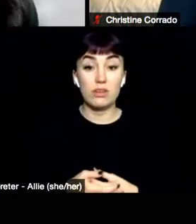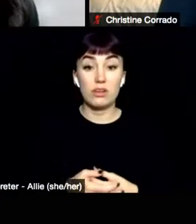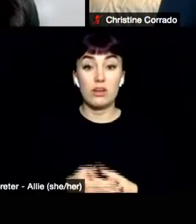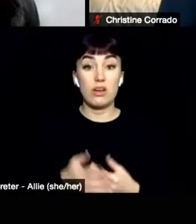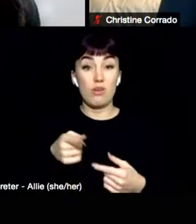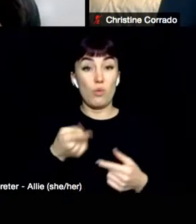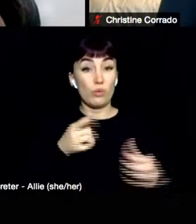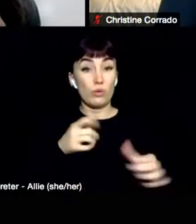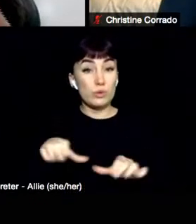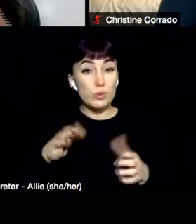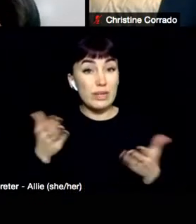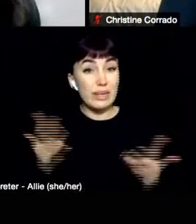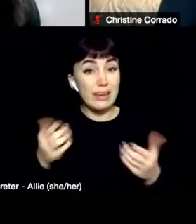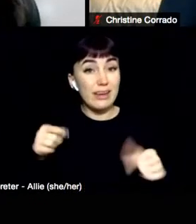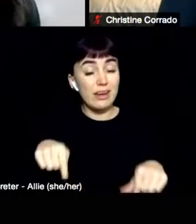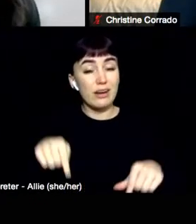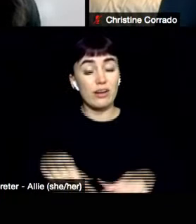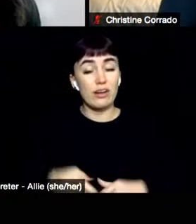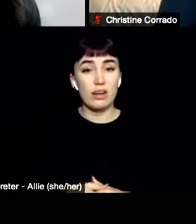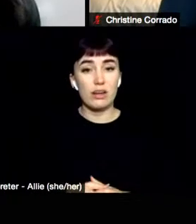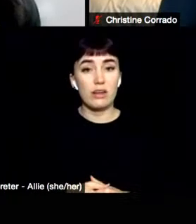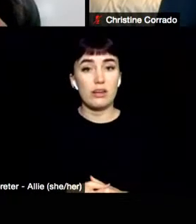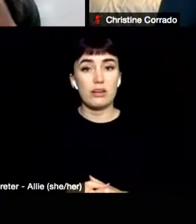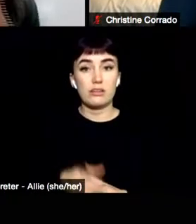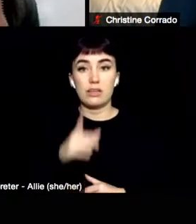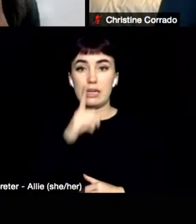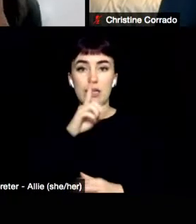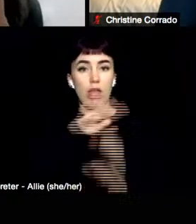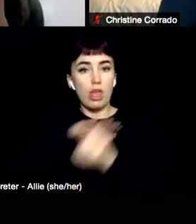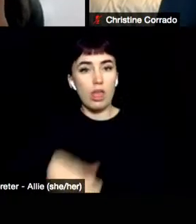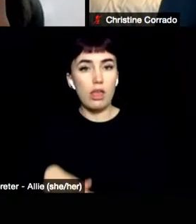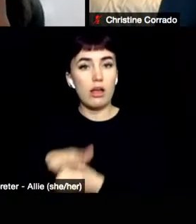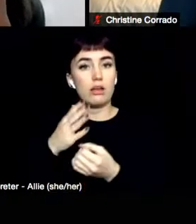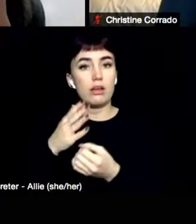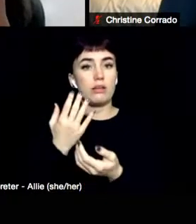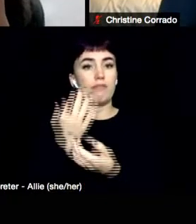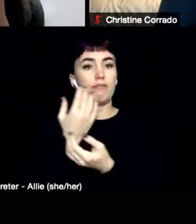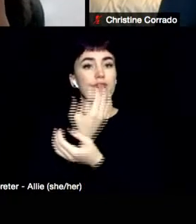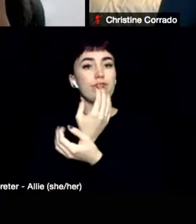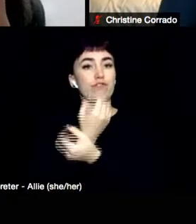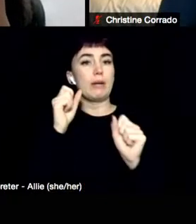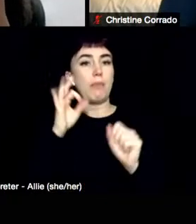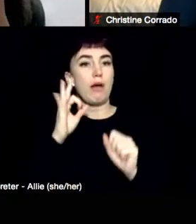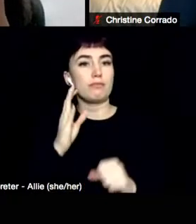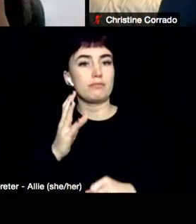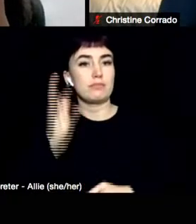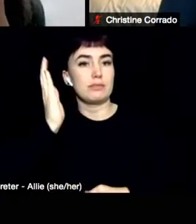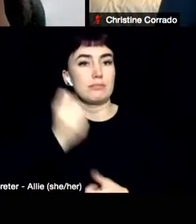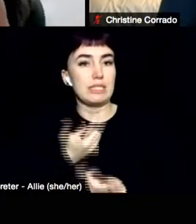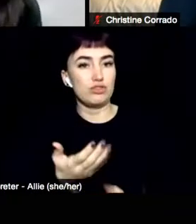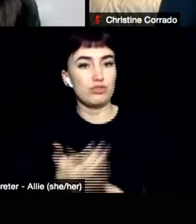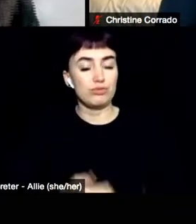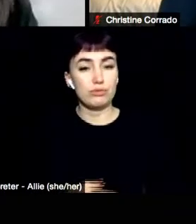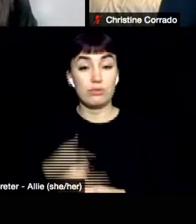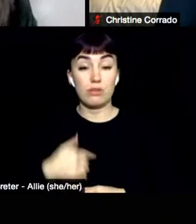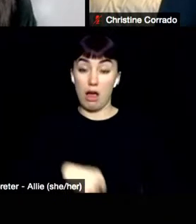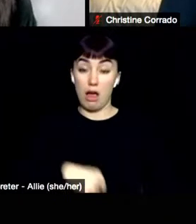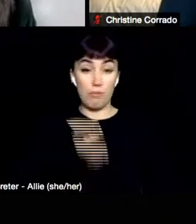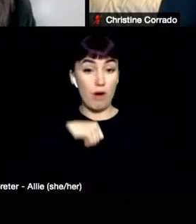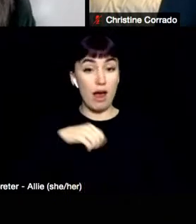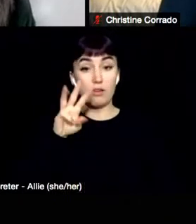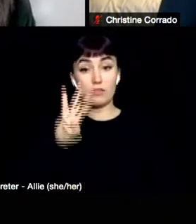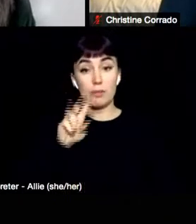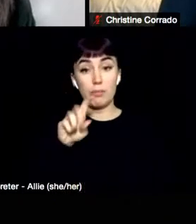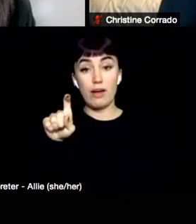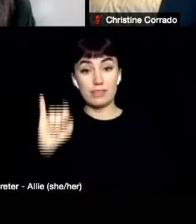really undermining freedom of speech. And again, I'm proud of what